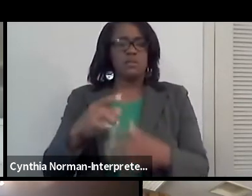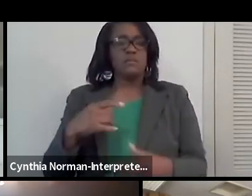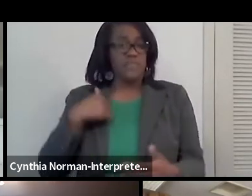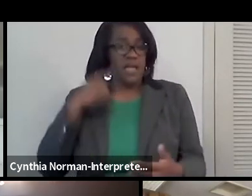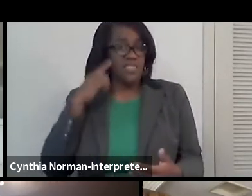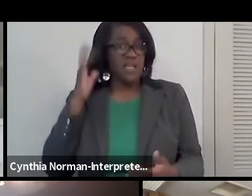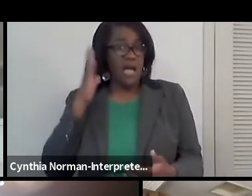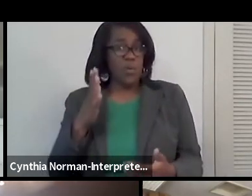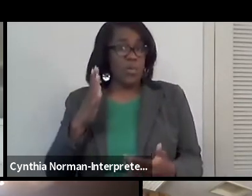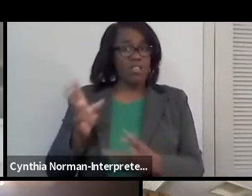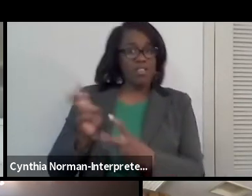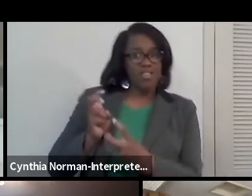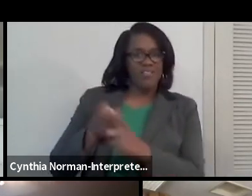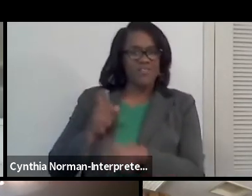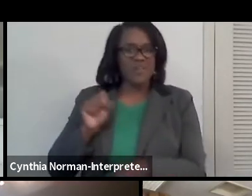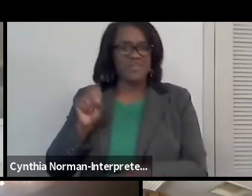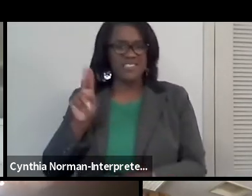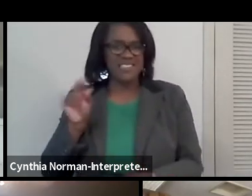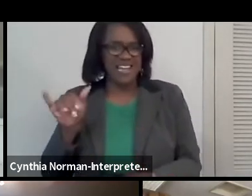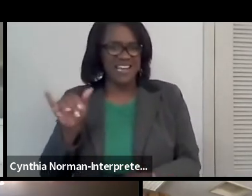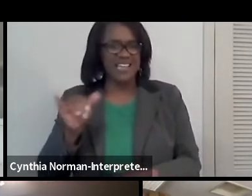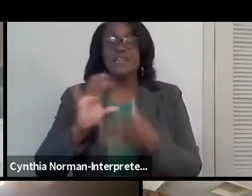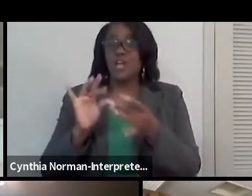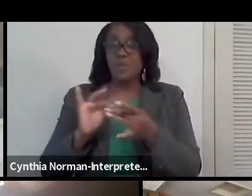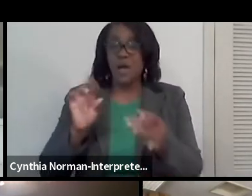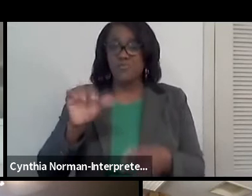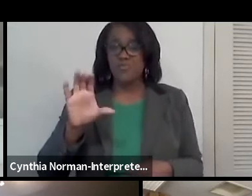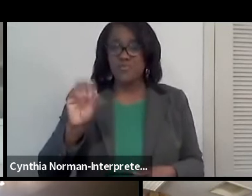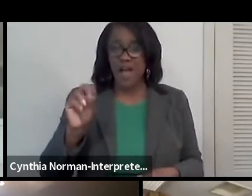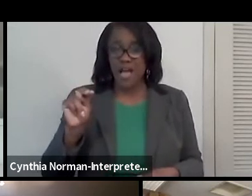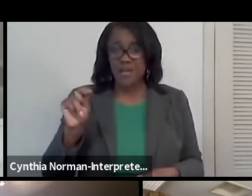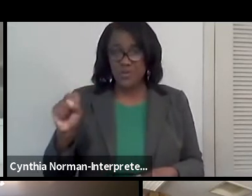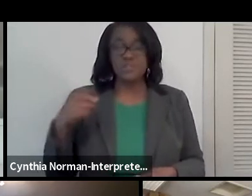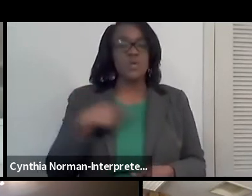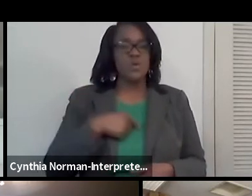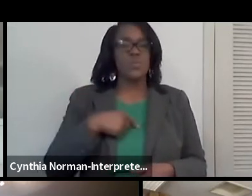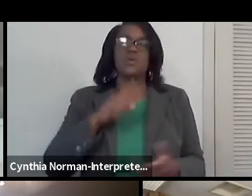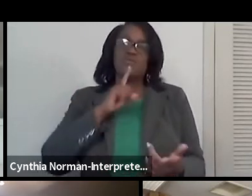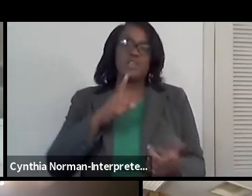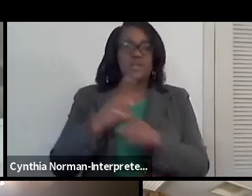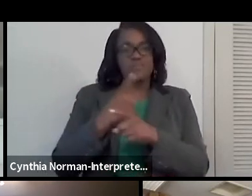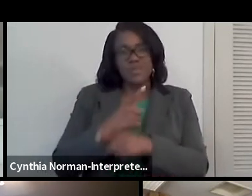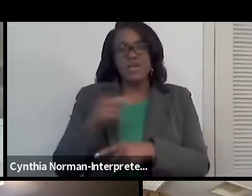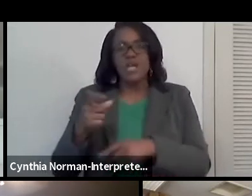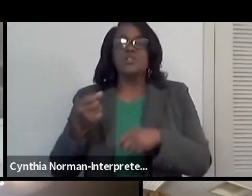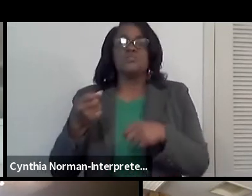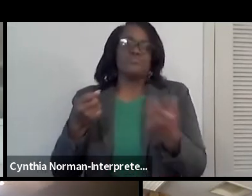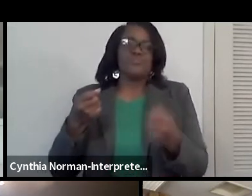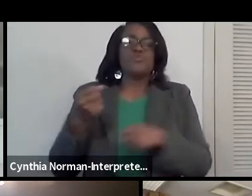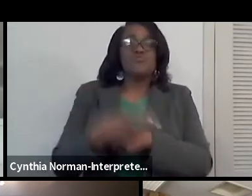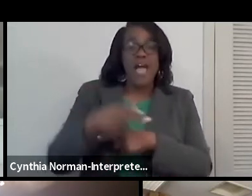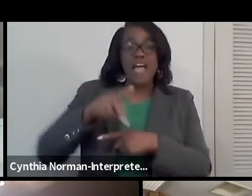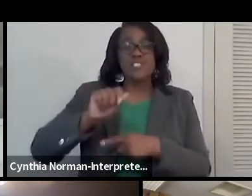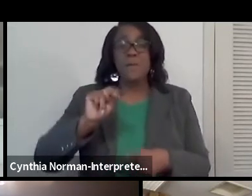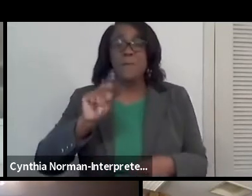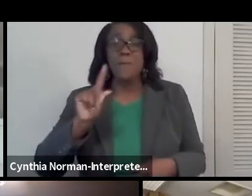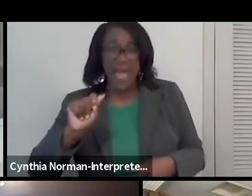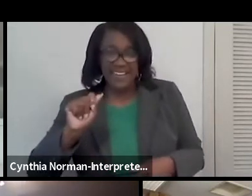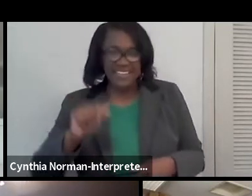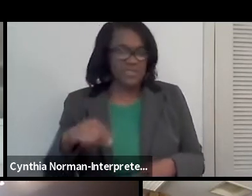riff off of Sunny a little bit, but I also talk about raccoons because we also colloquially call them trash pandas and don't think of them